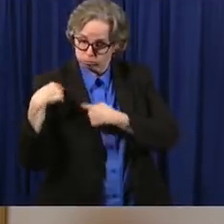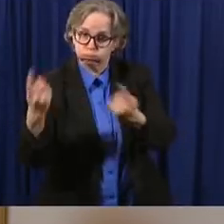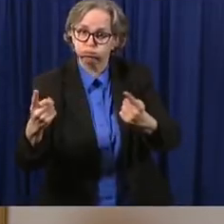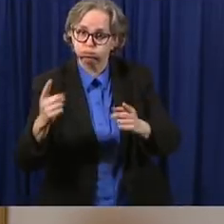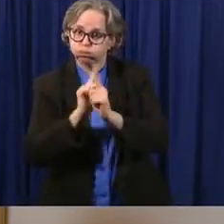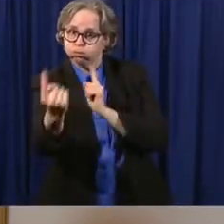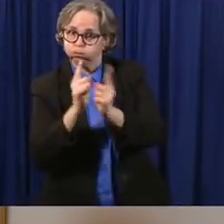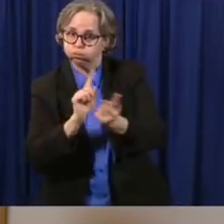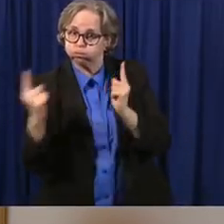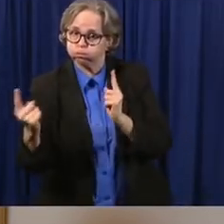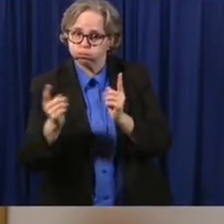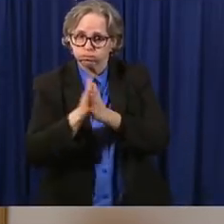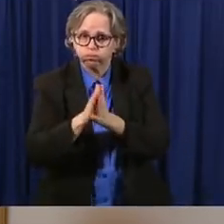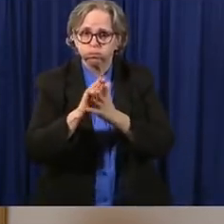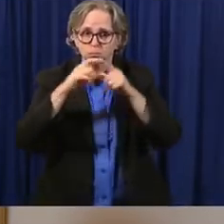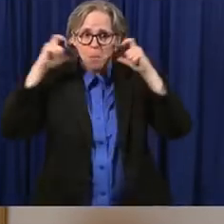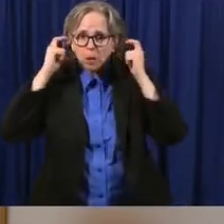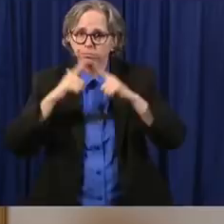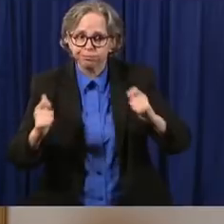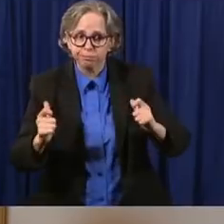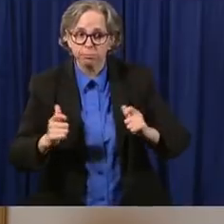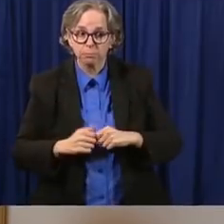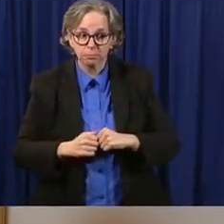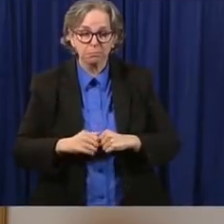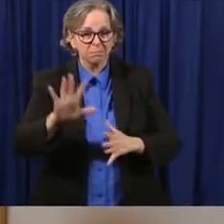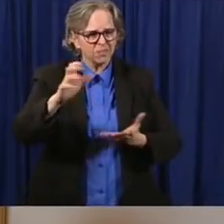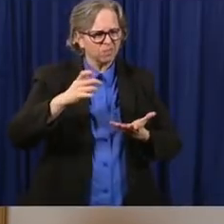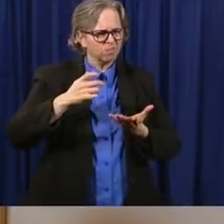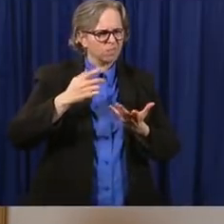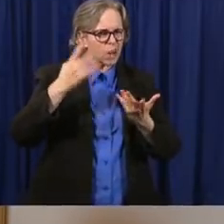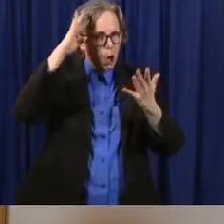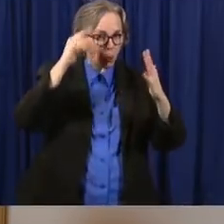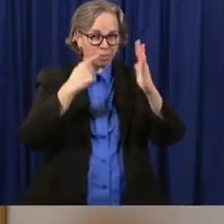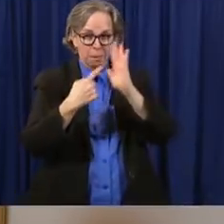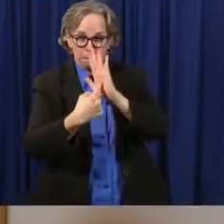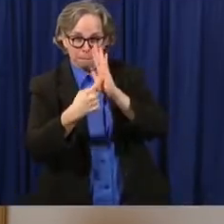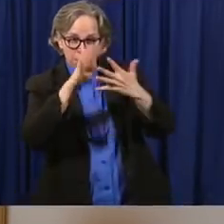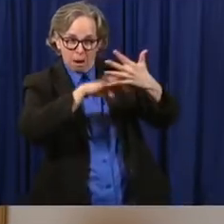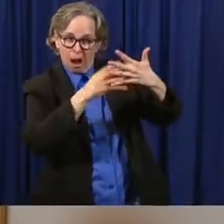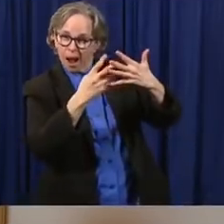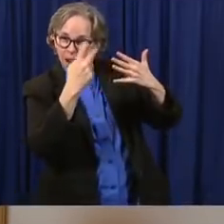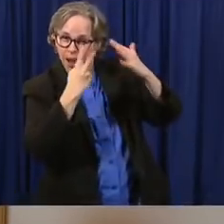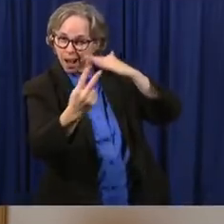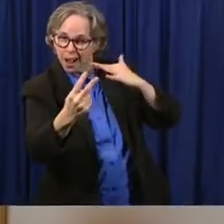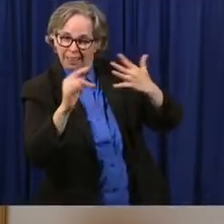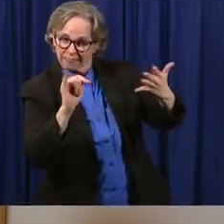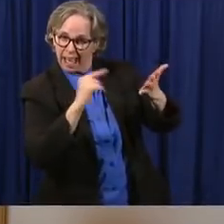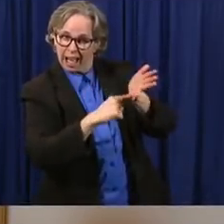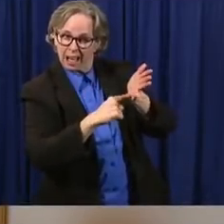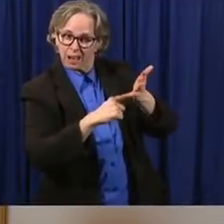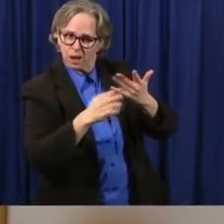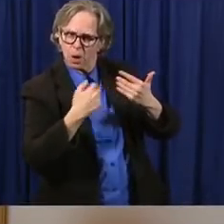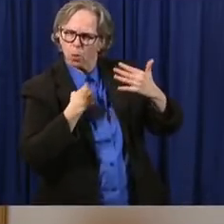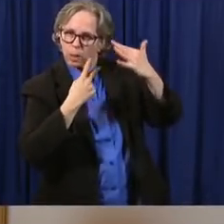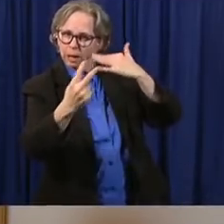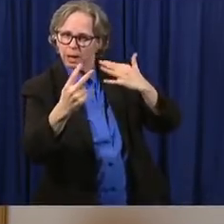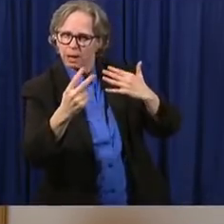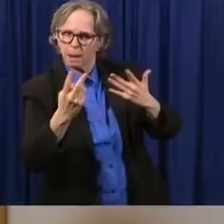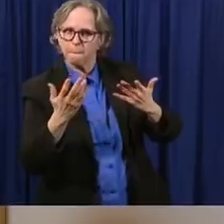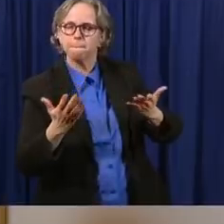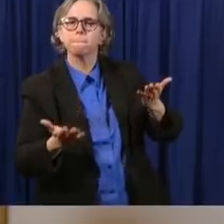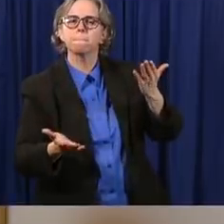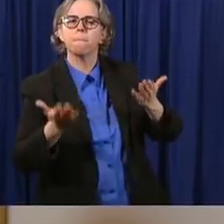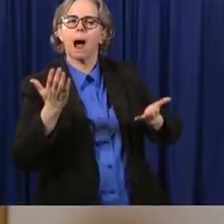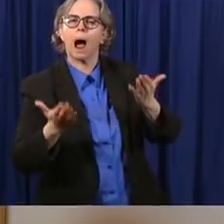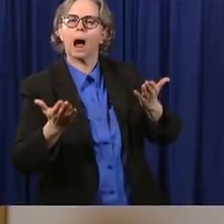And when you talk about the modeling, they're projections of what might happen